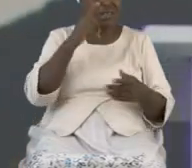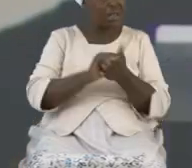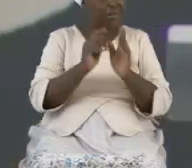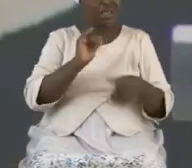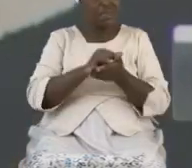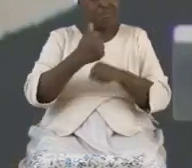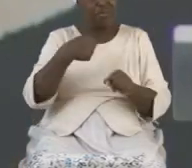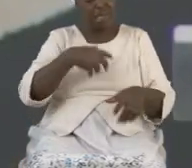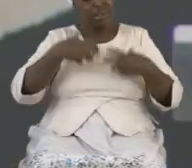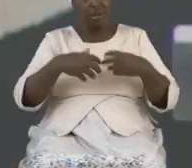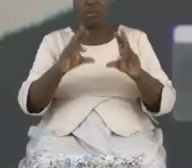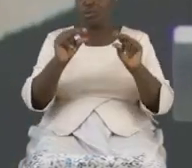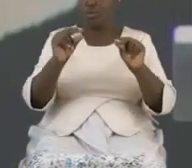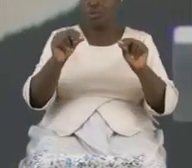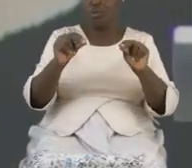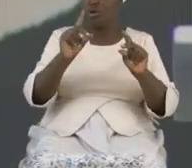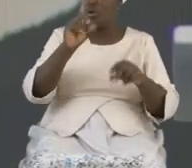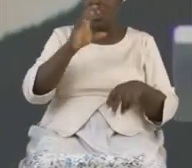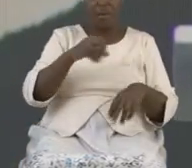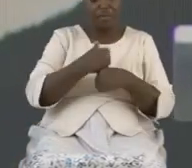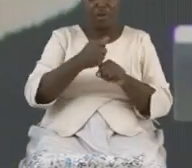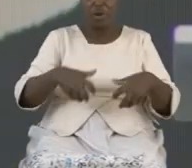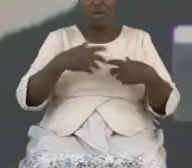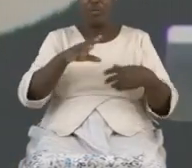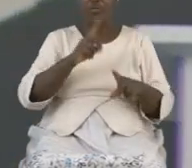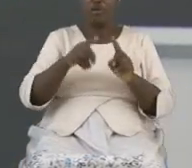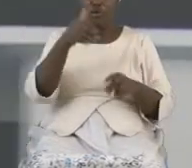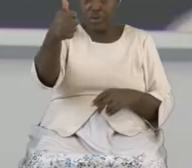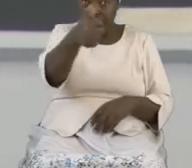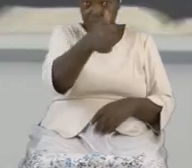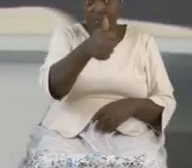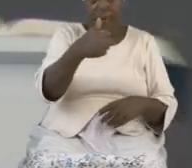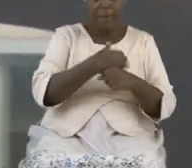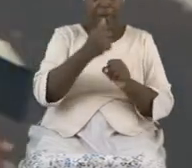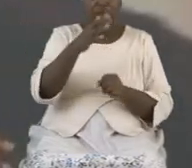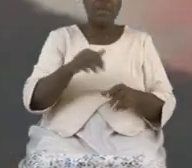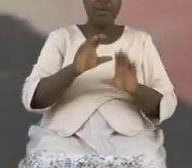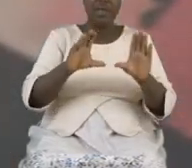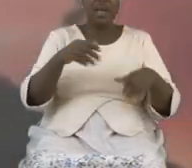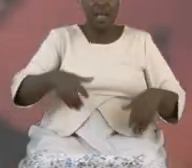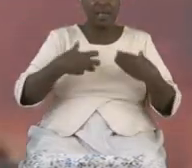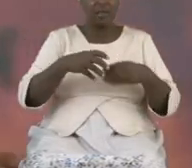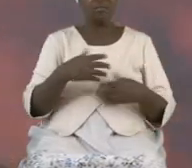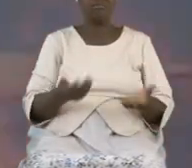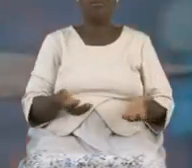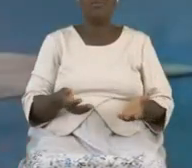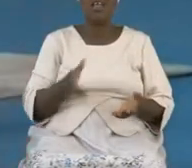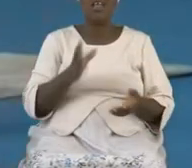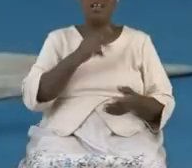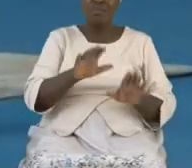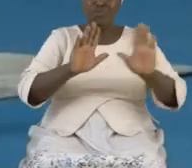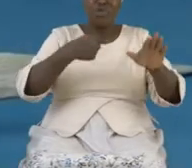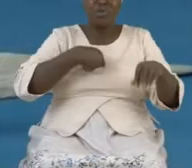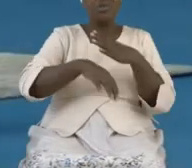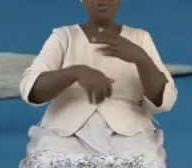angry. You got angry by yourself. They pushed me into anger. You know, I was going gently